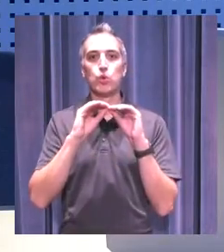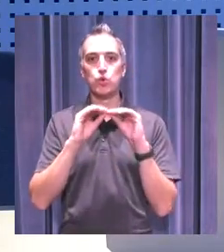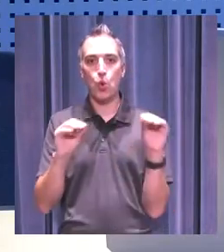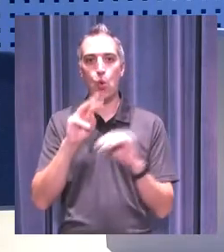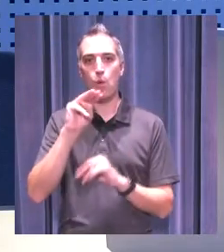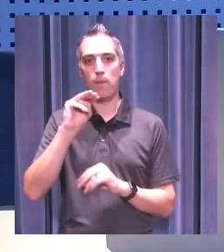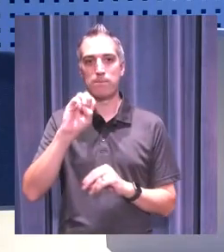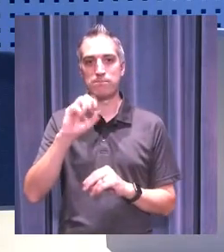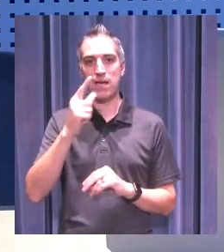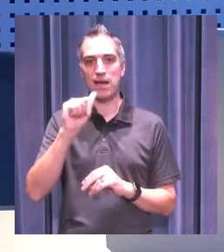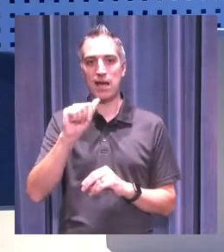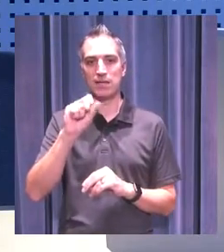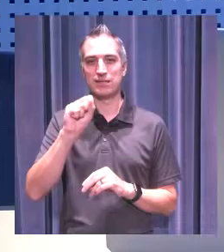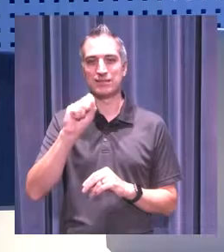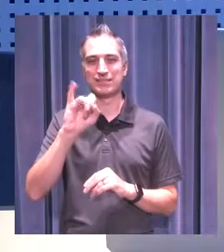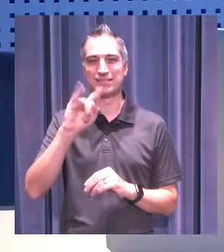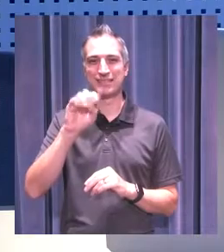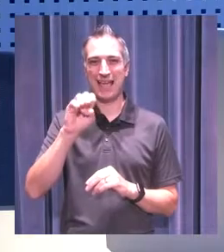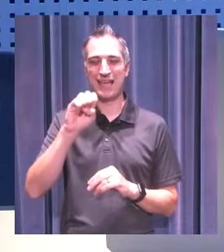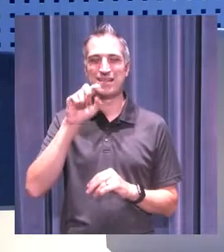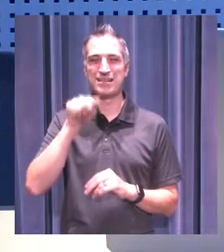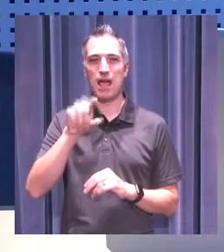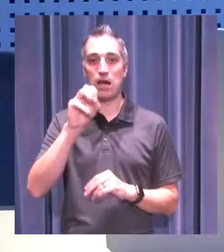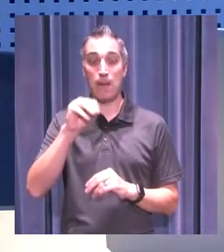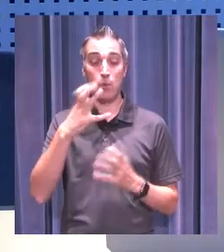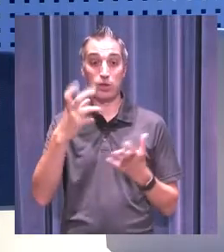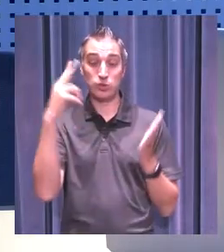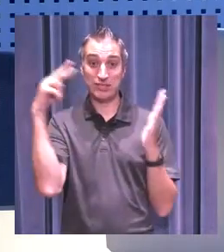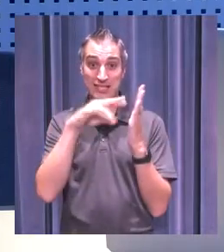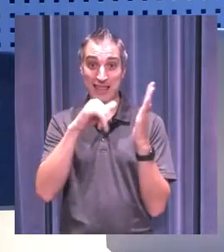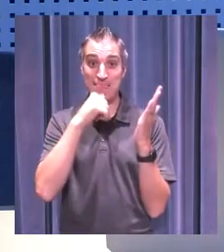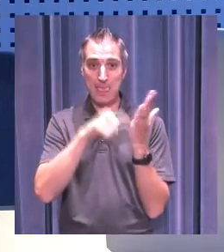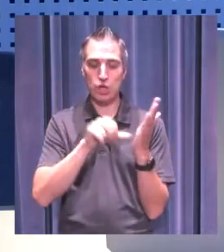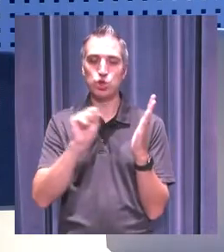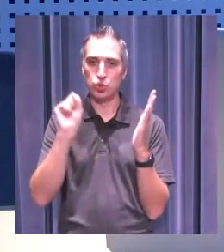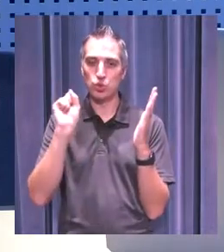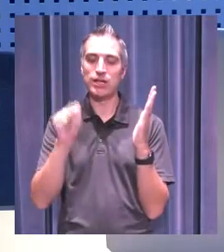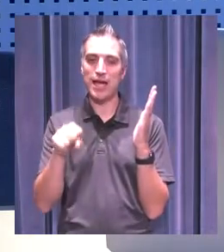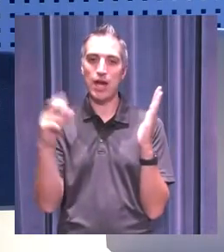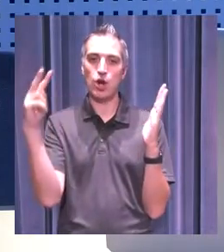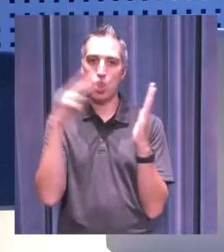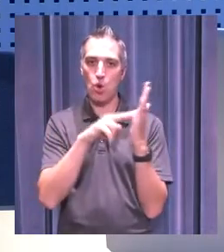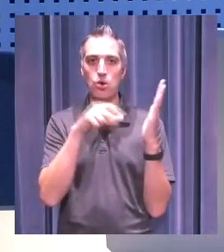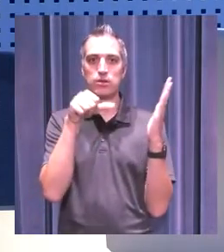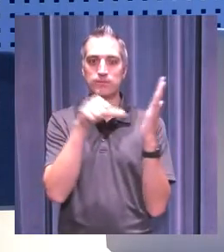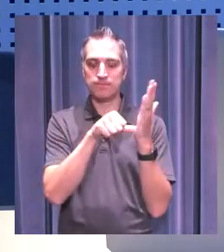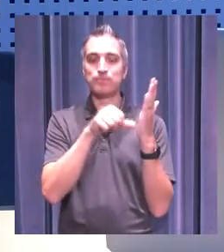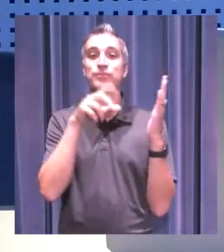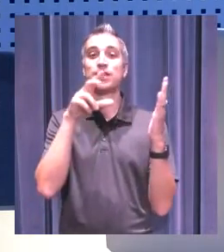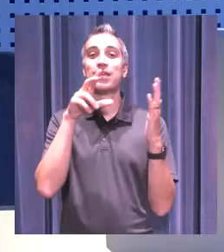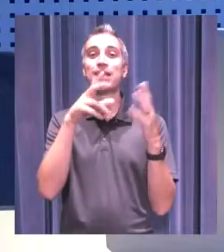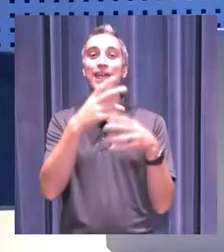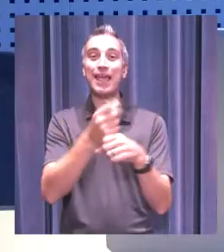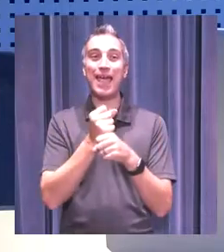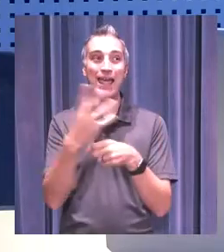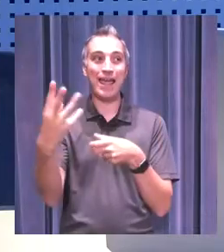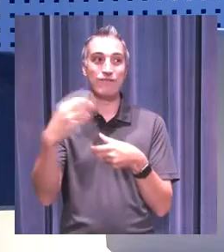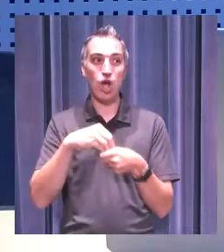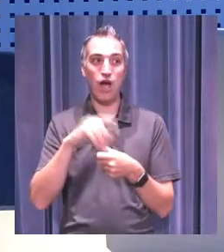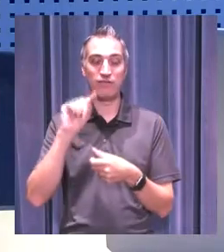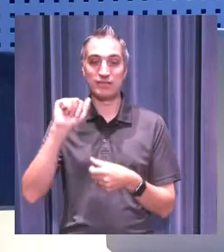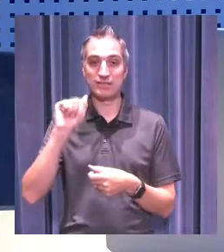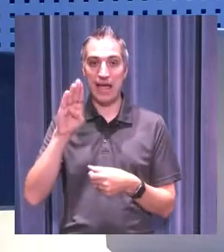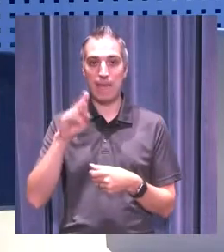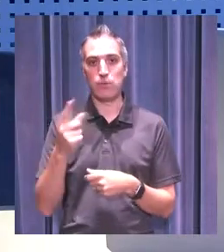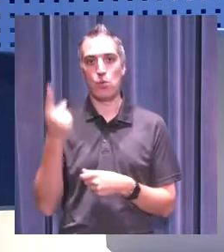nomegasite.com. And if you'd like to see what those letters entail, you may go to that and find it under the Get Involved tab. At